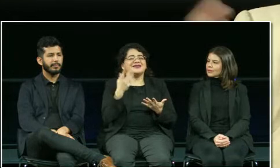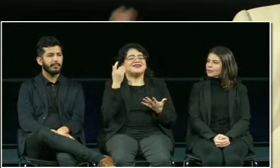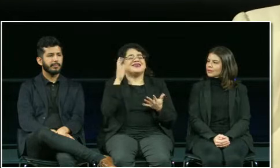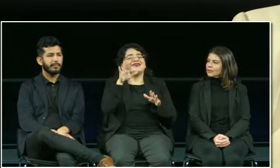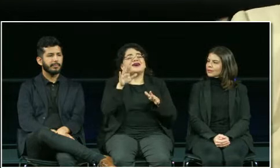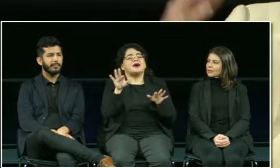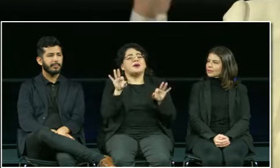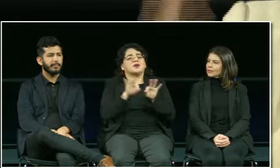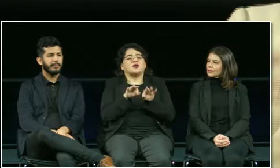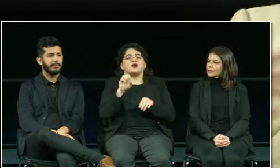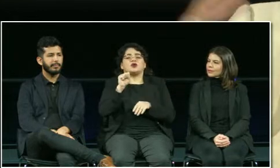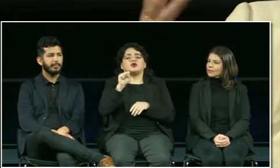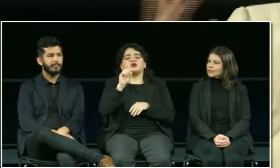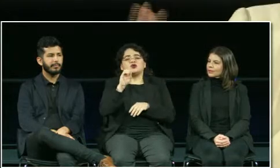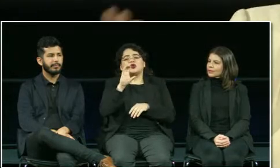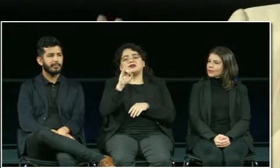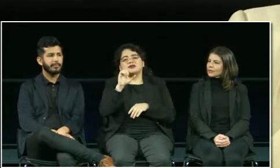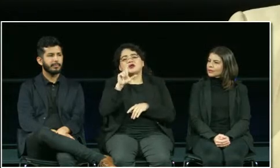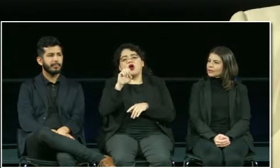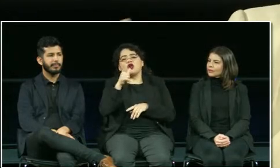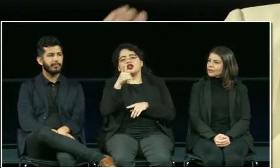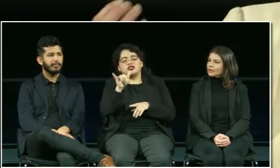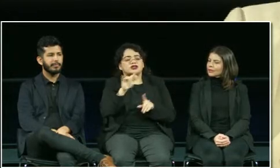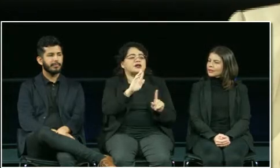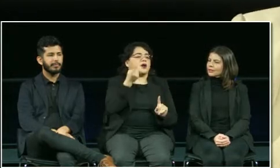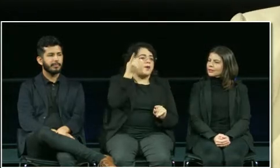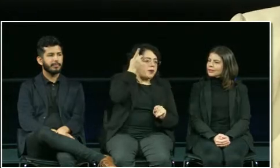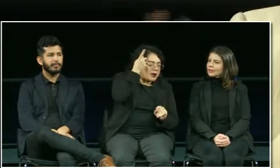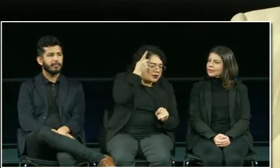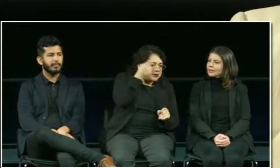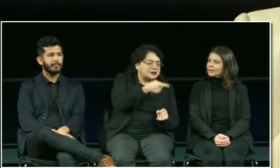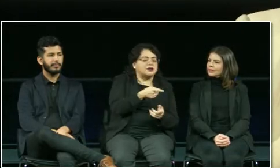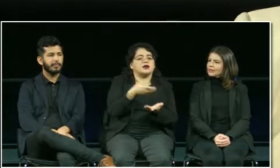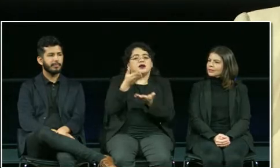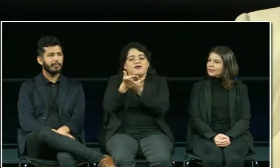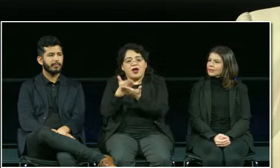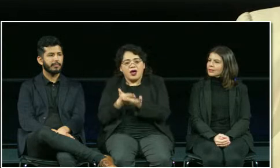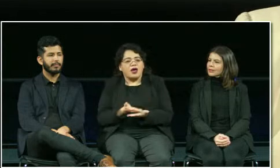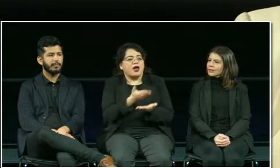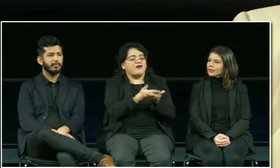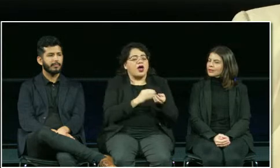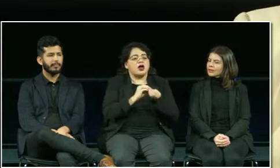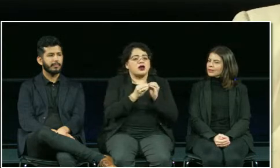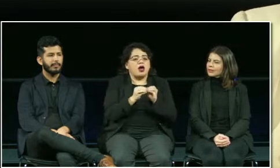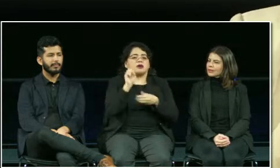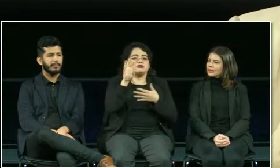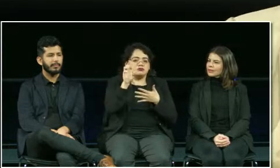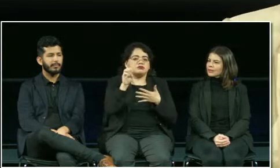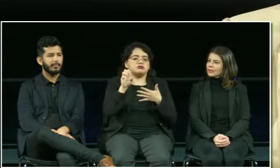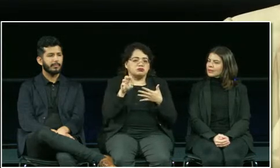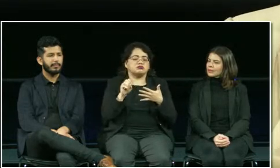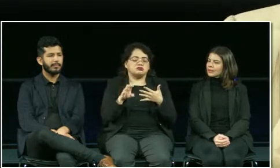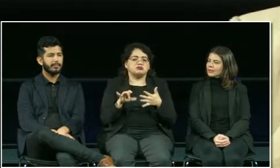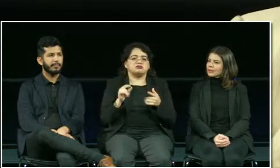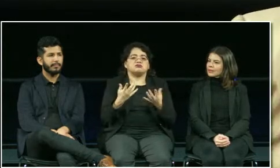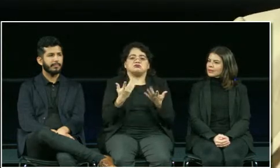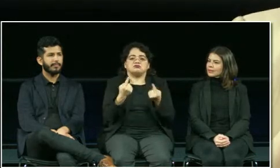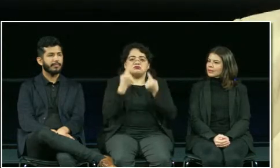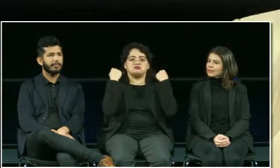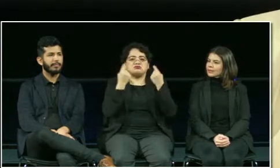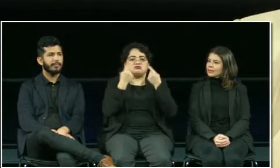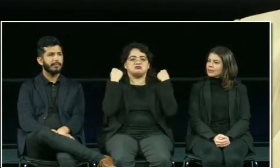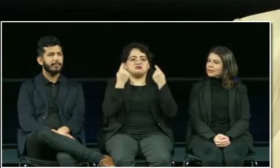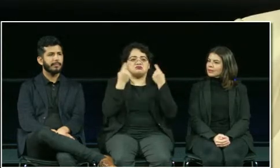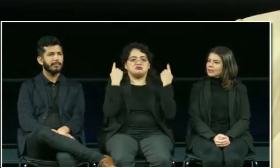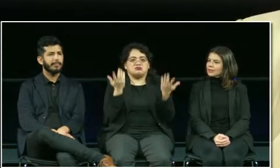sociologists or politicians with all these, you know, documented facts about this and that and numbers, which is also important. But I think